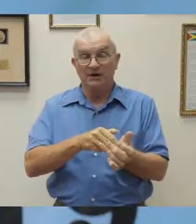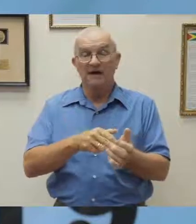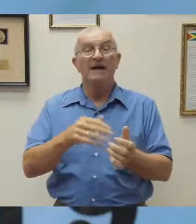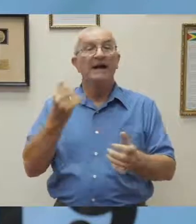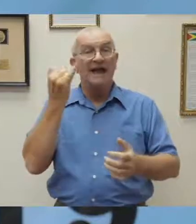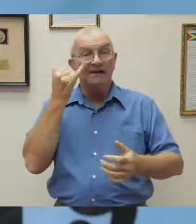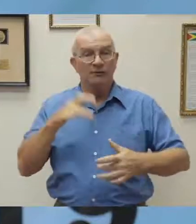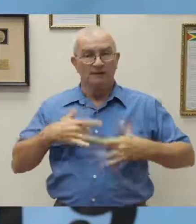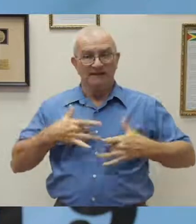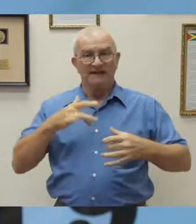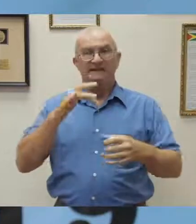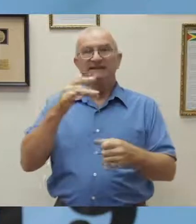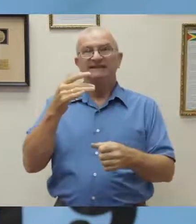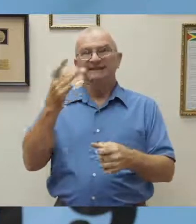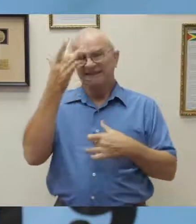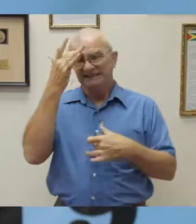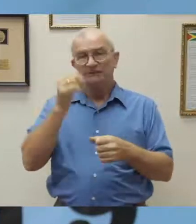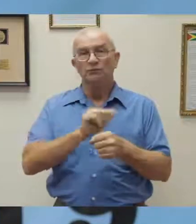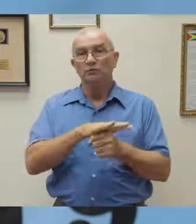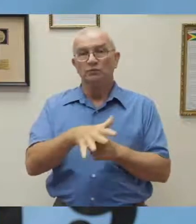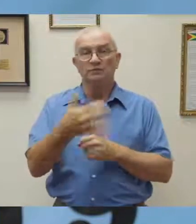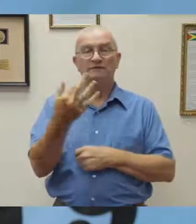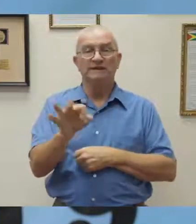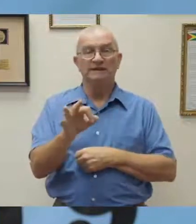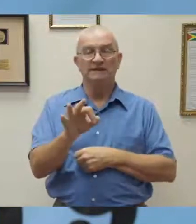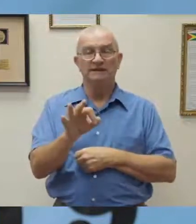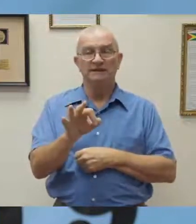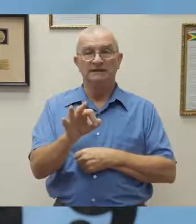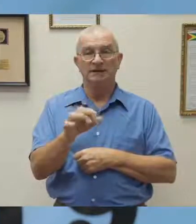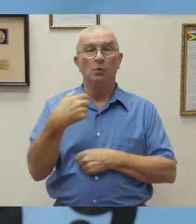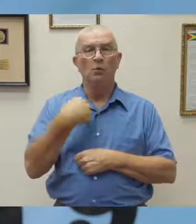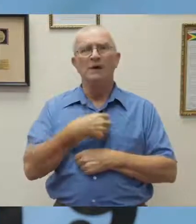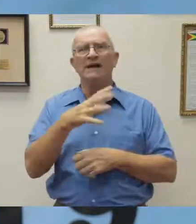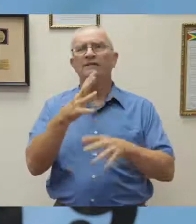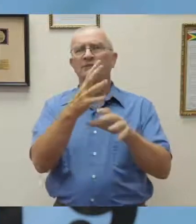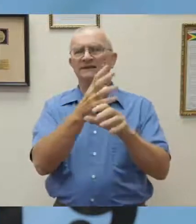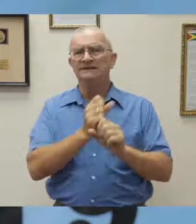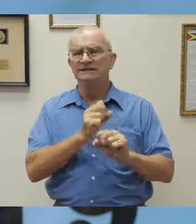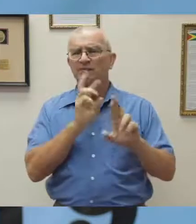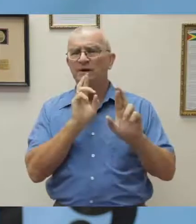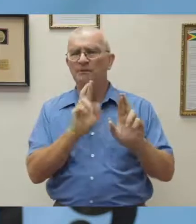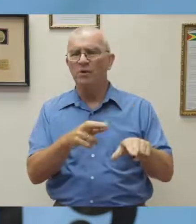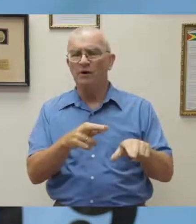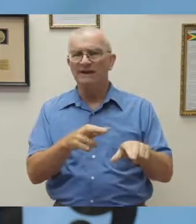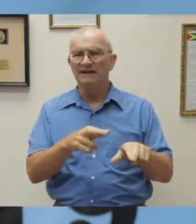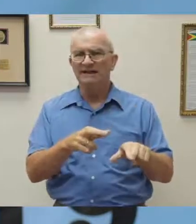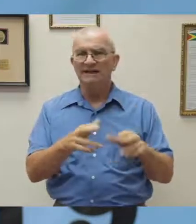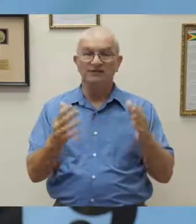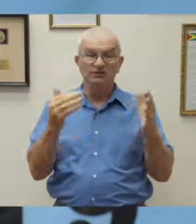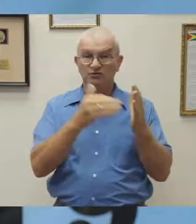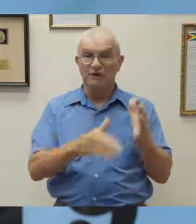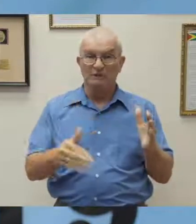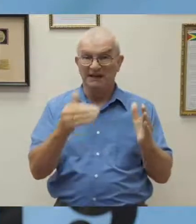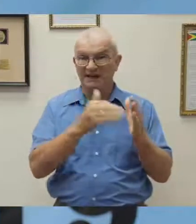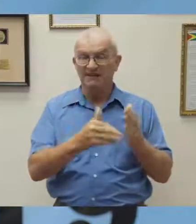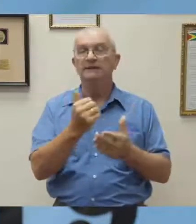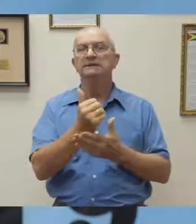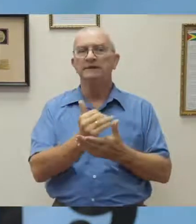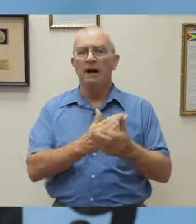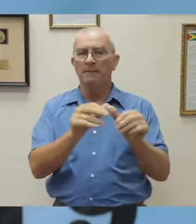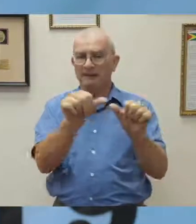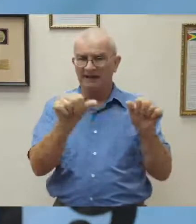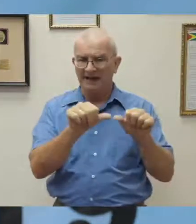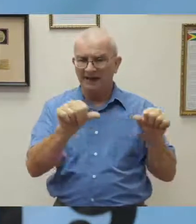coronavirus disease. We have received reports of acts of discrimination in some of the